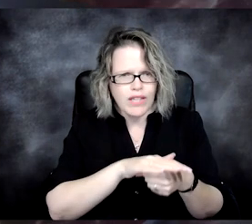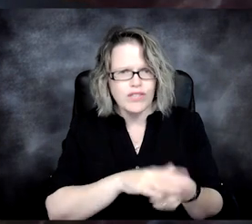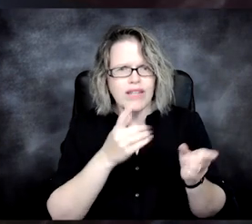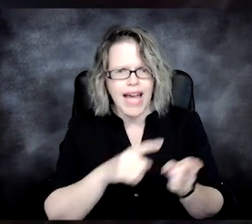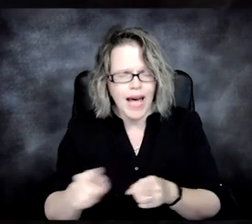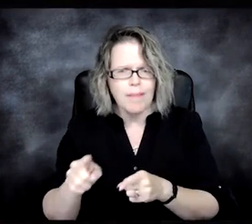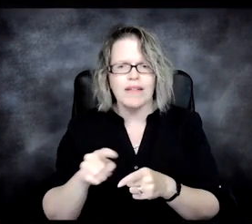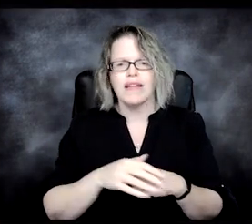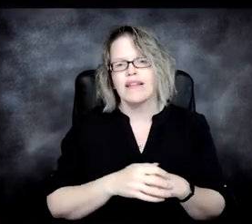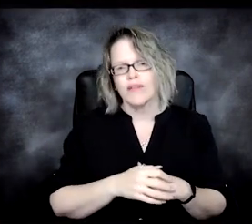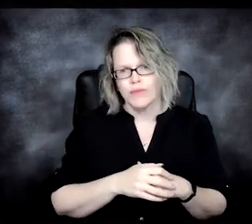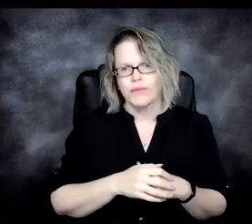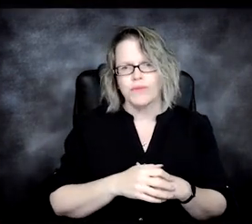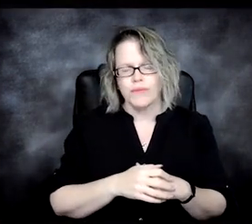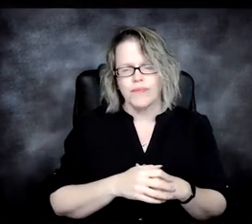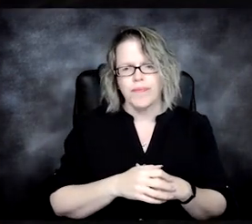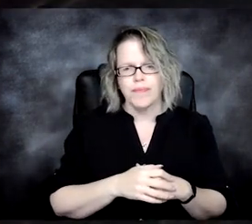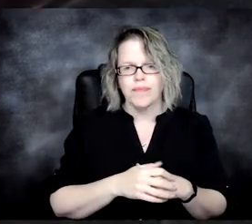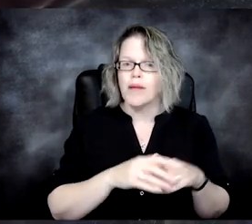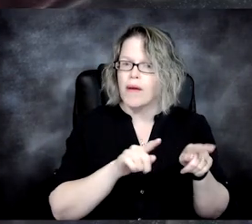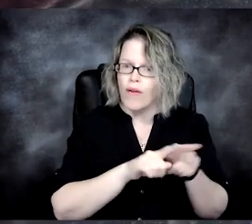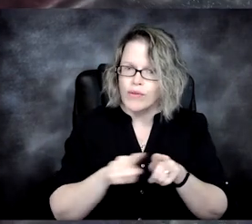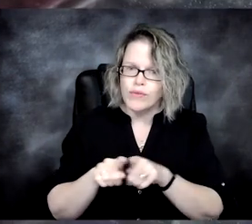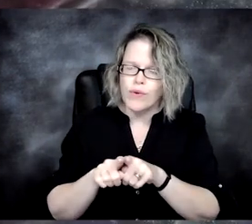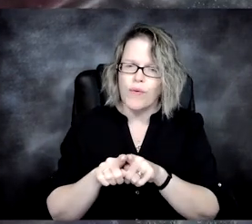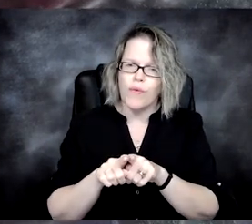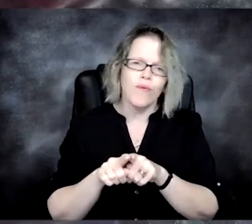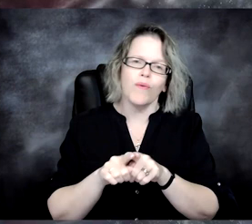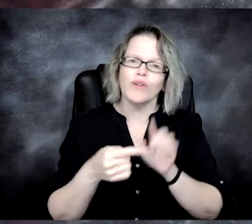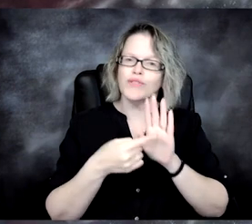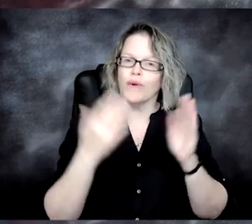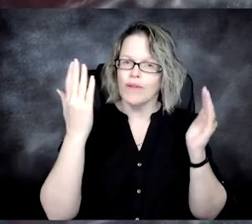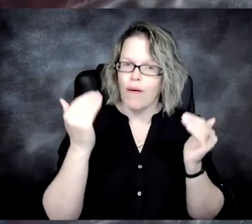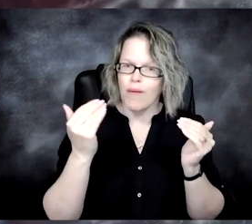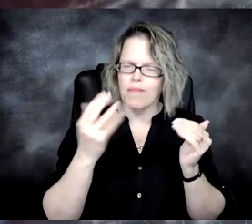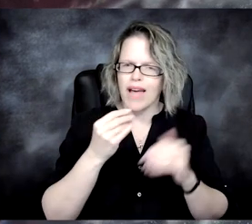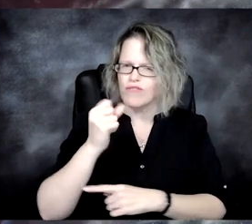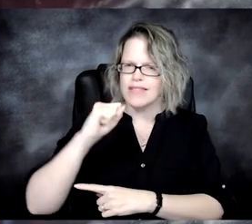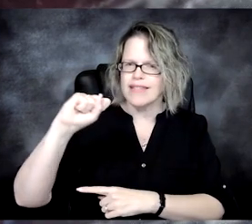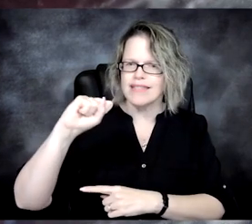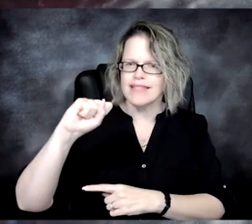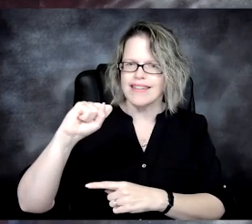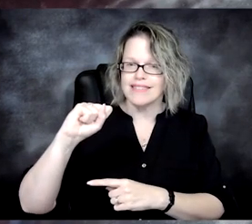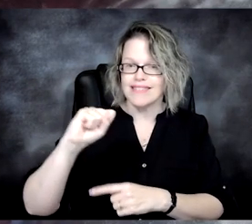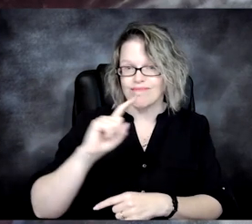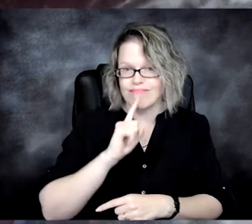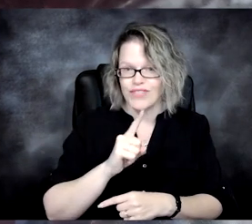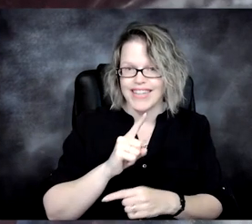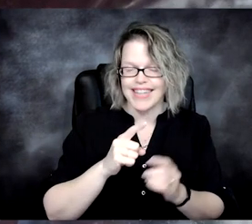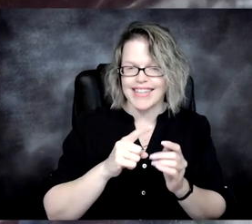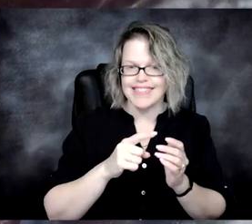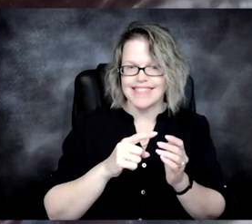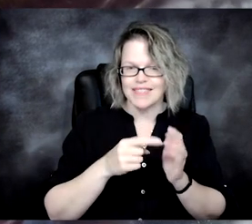are at work. But it also has notes of hope and resistance and